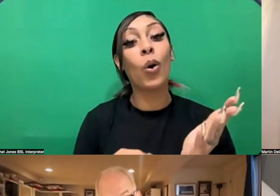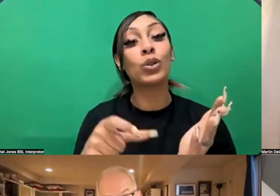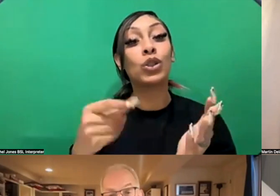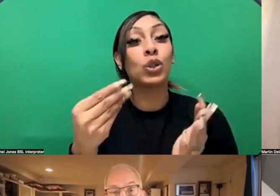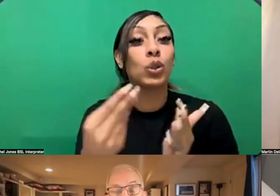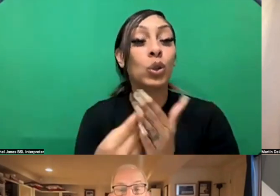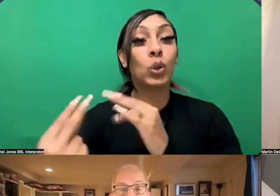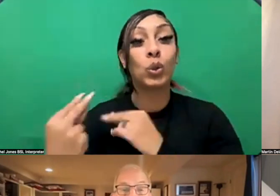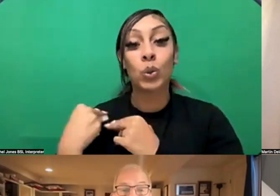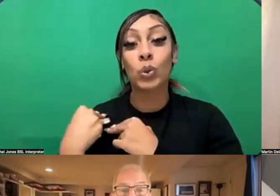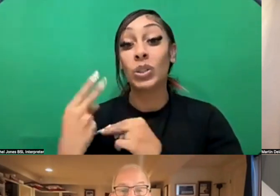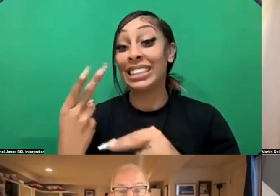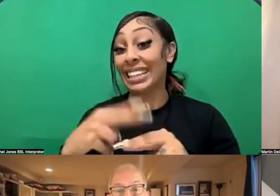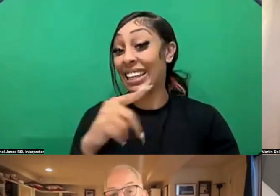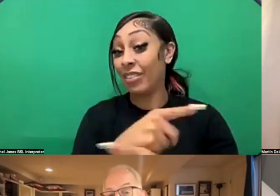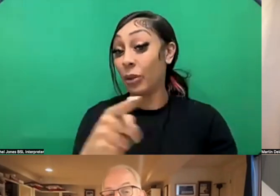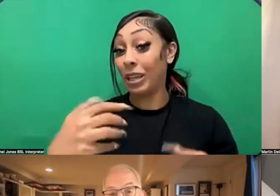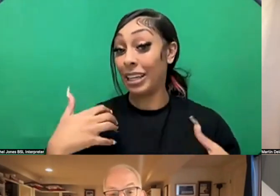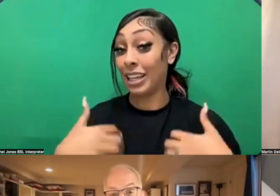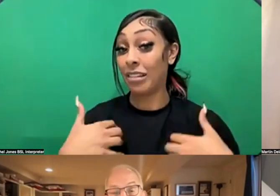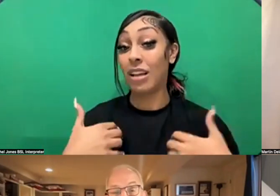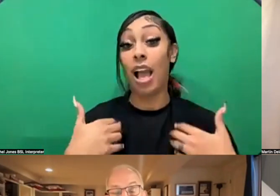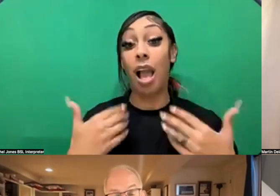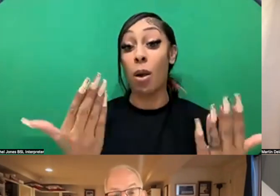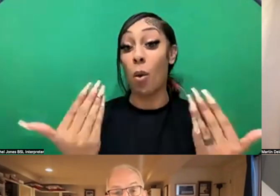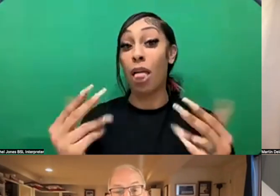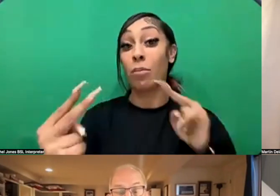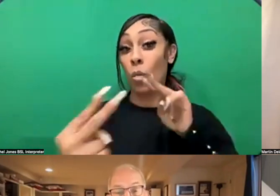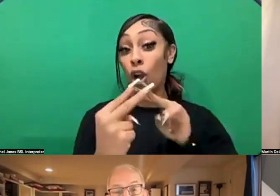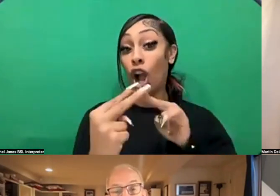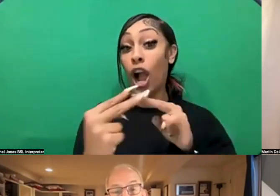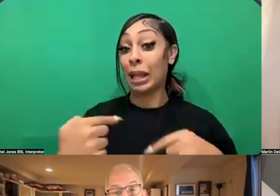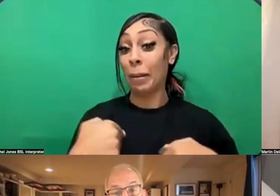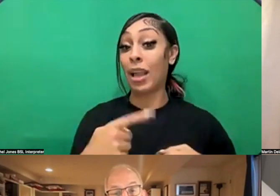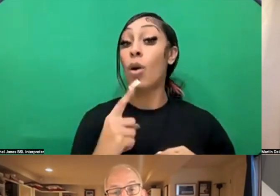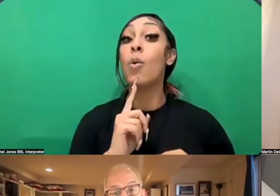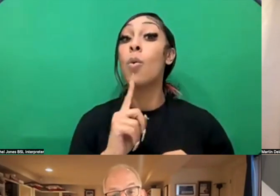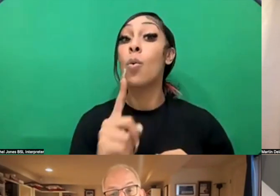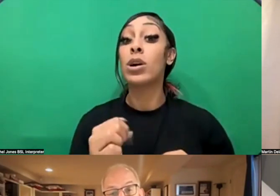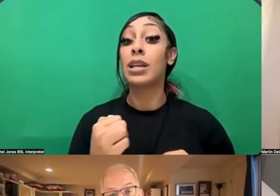is seriously interested in that, they're welcome to contact me. And if they go to my website, which is